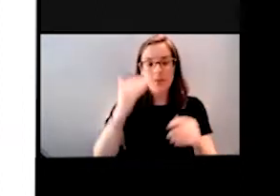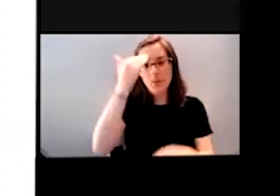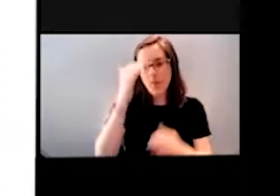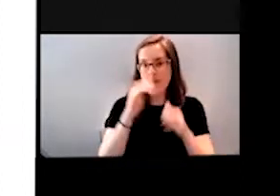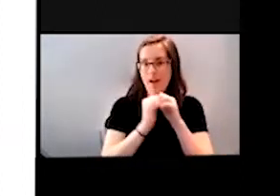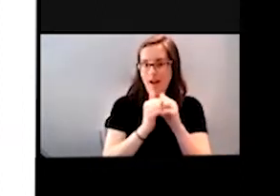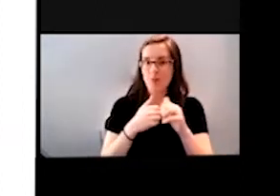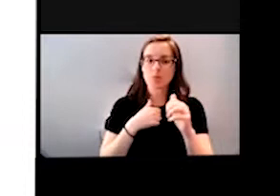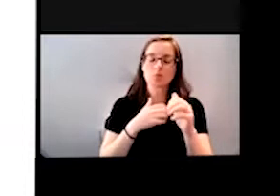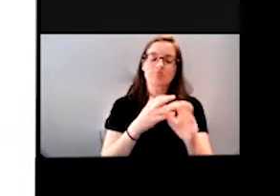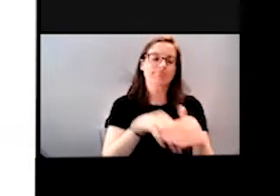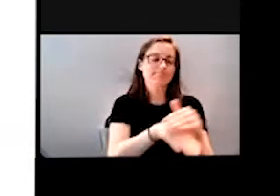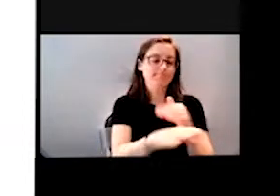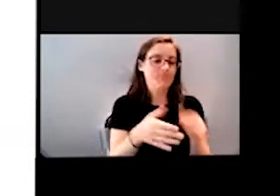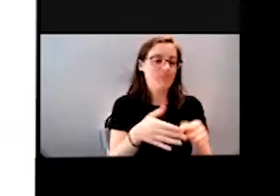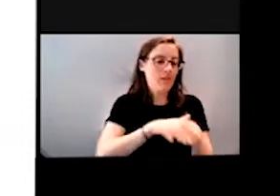troubleshooting issues.